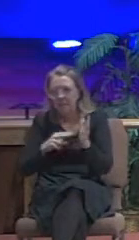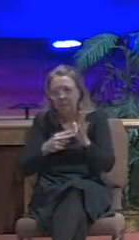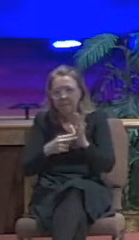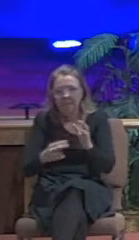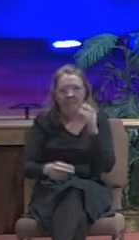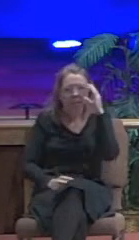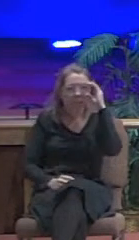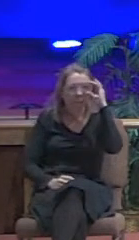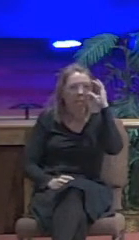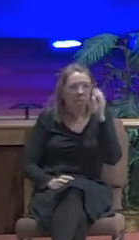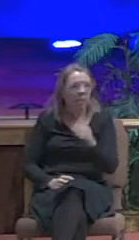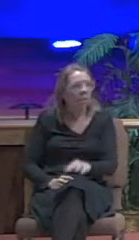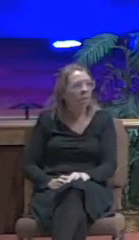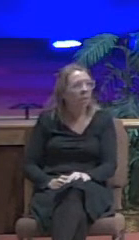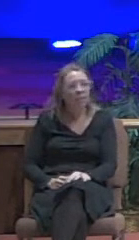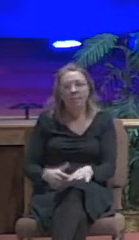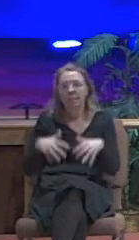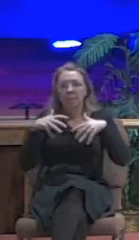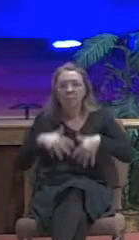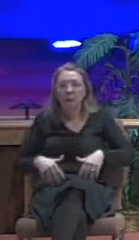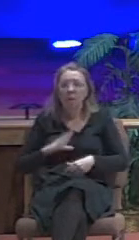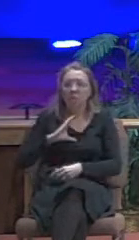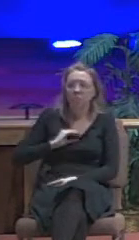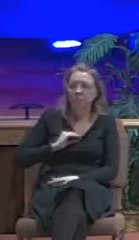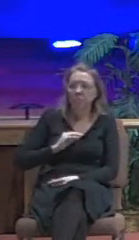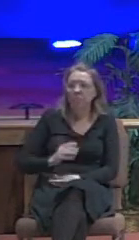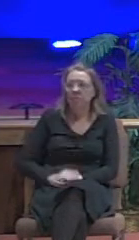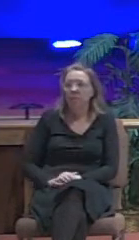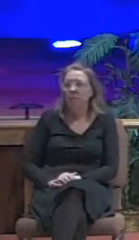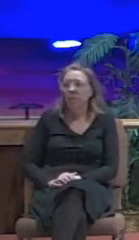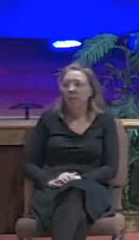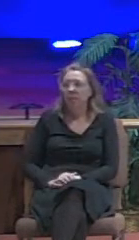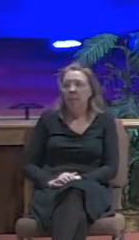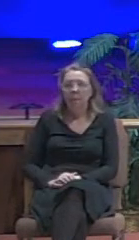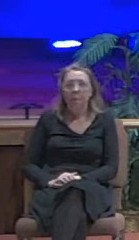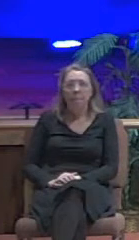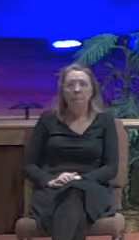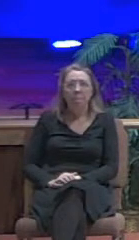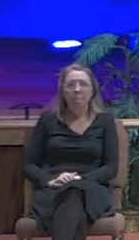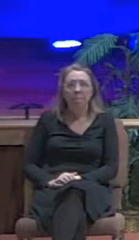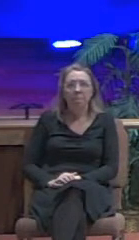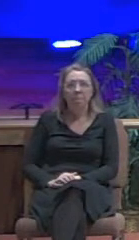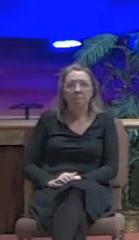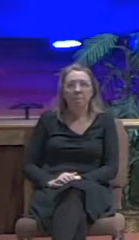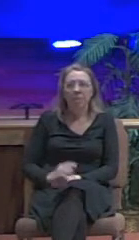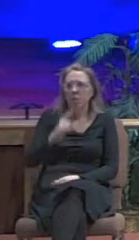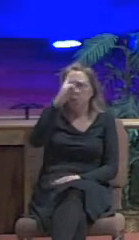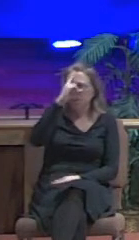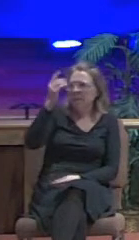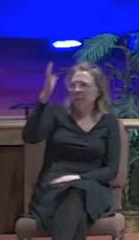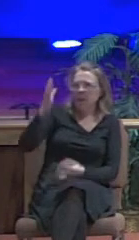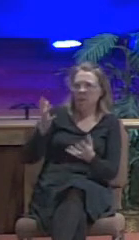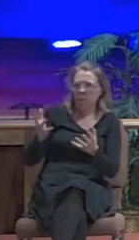Okay, depressed, discouraged. Does anyone here think God wants us to celebrate being depressed and